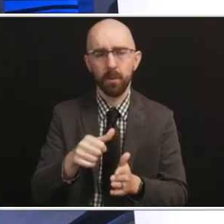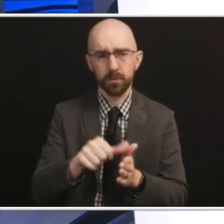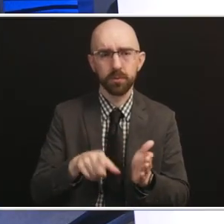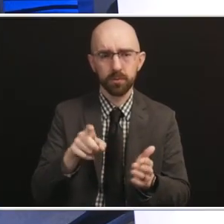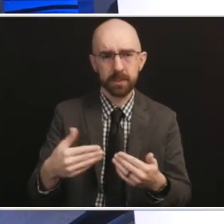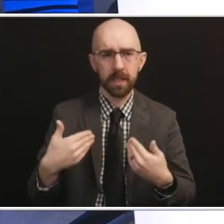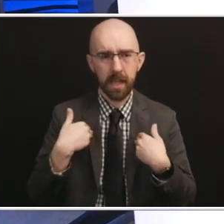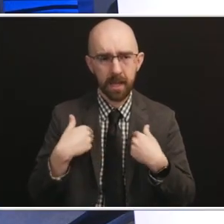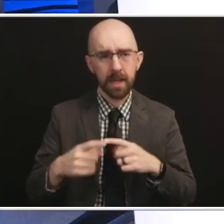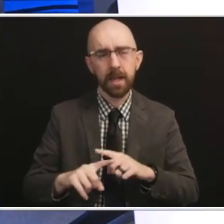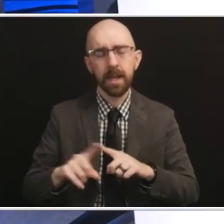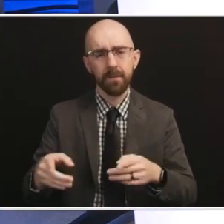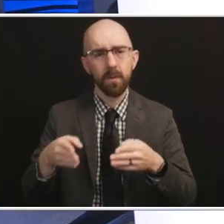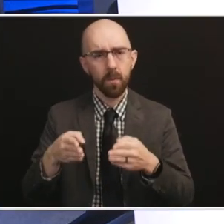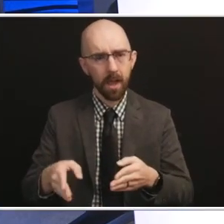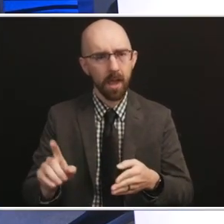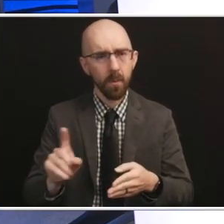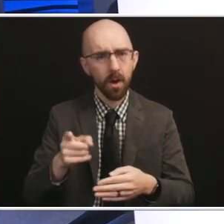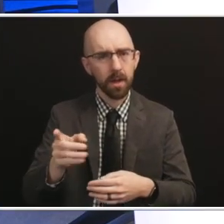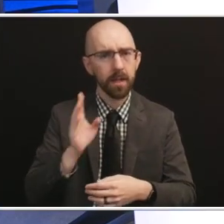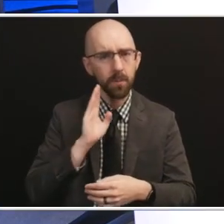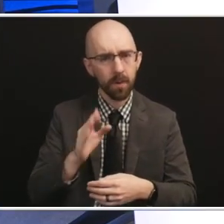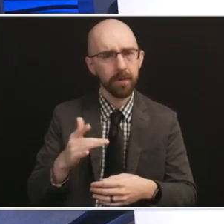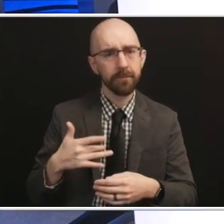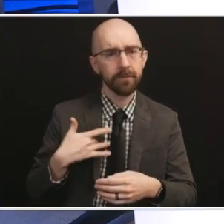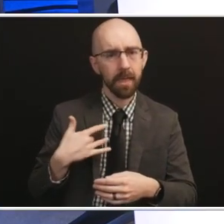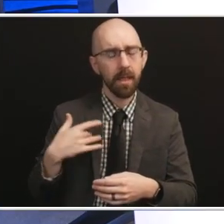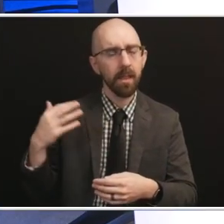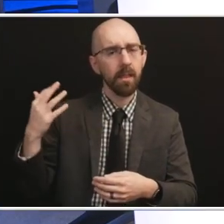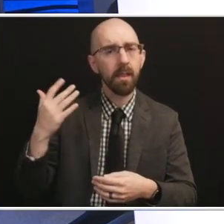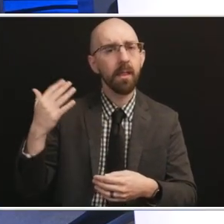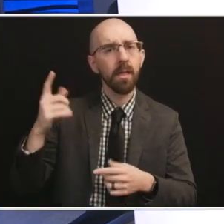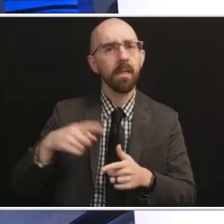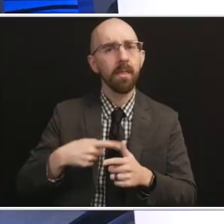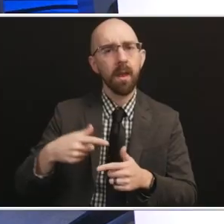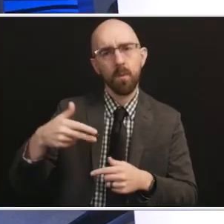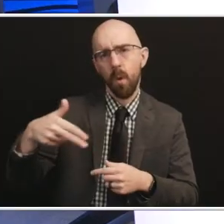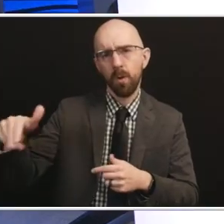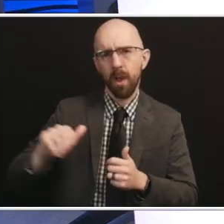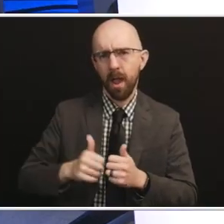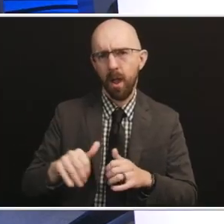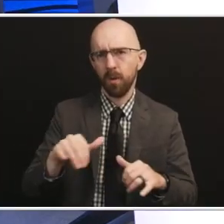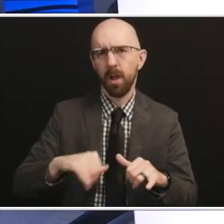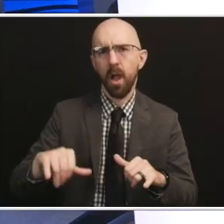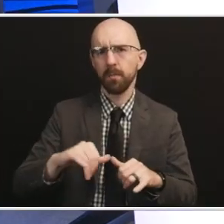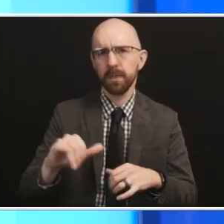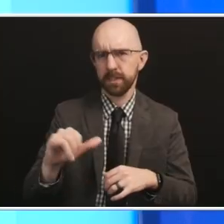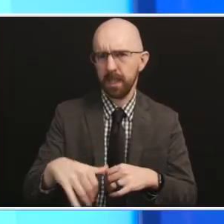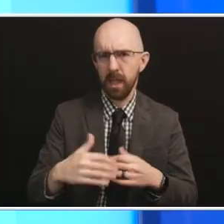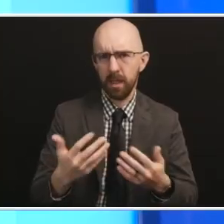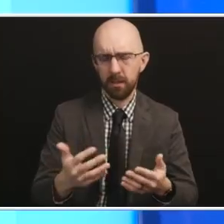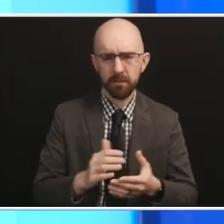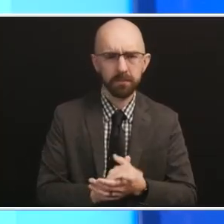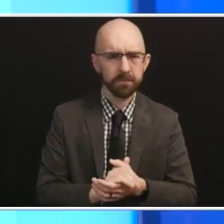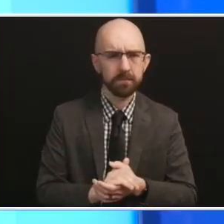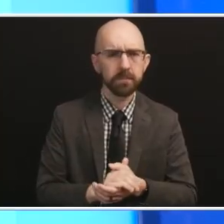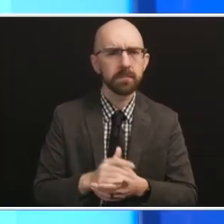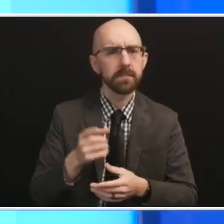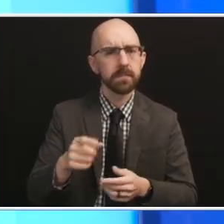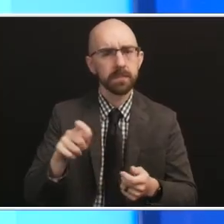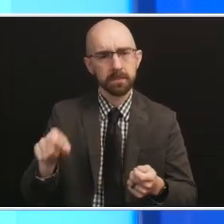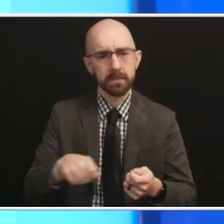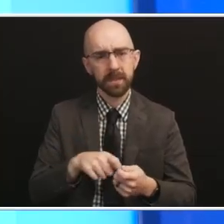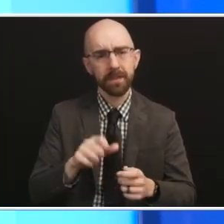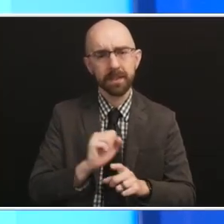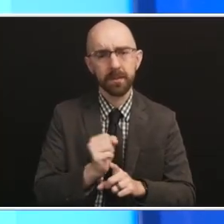different way where he would feel them coming on and walk away. How common is that? The specific situation with him